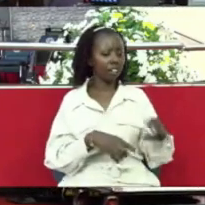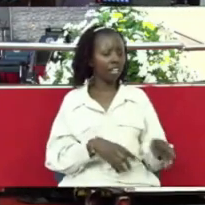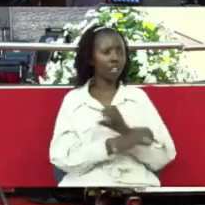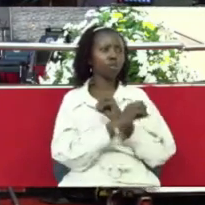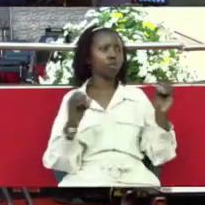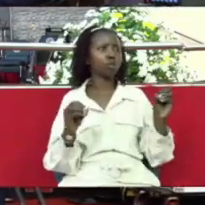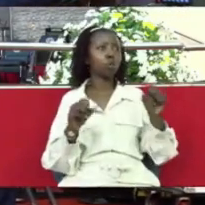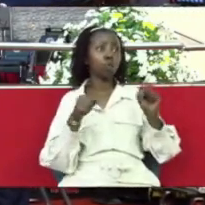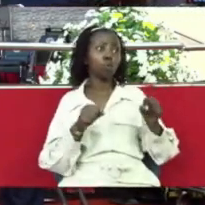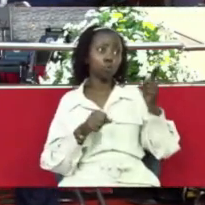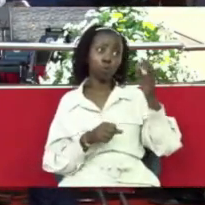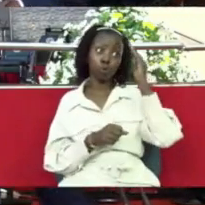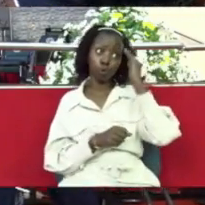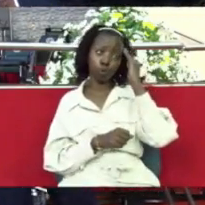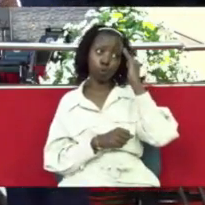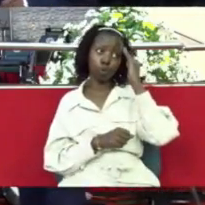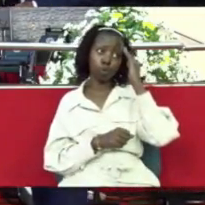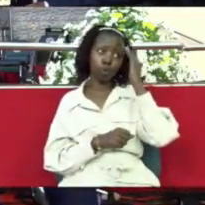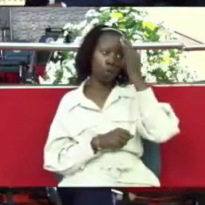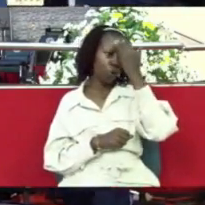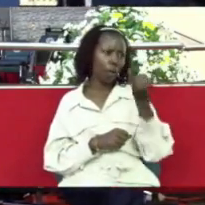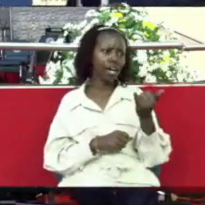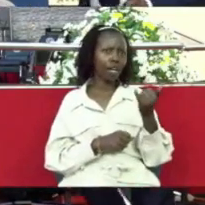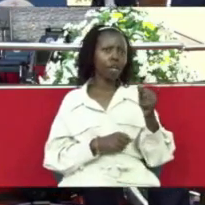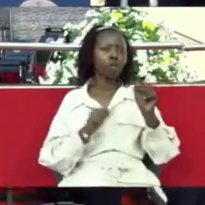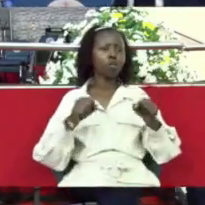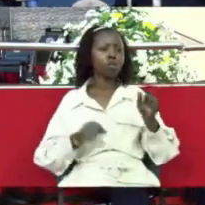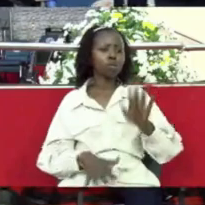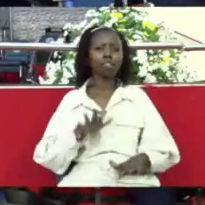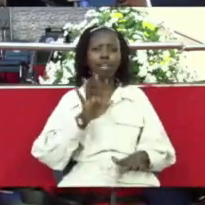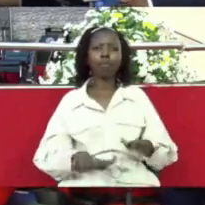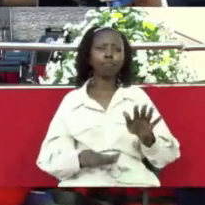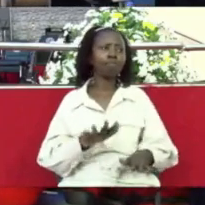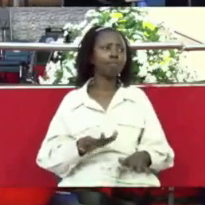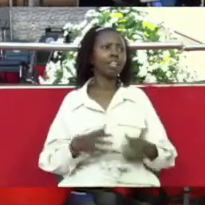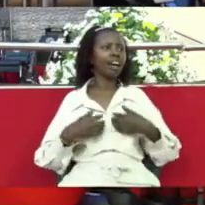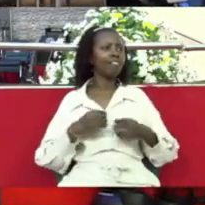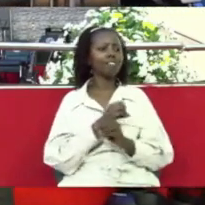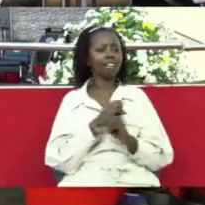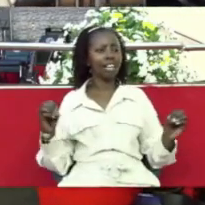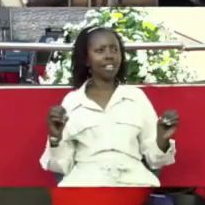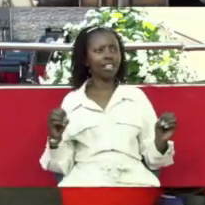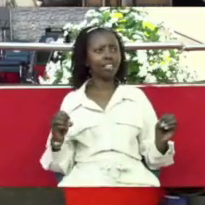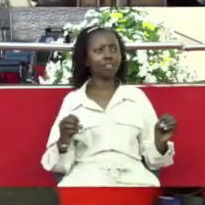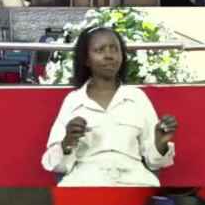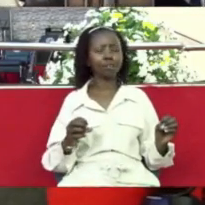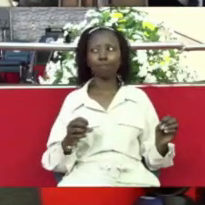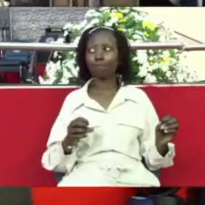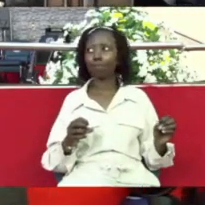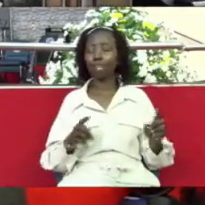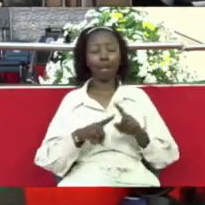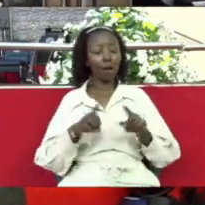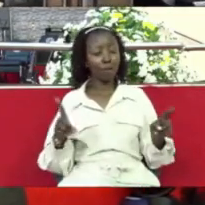hukuwepo ungelijua. Because you would stomp and nothing would be there. Kwa sababu Piga mguu na hakuna kitu kilikuwepo. But as long as